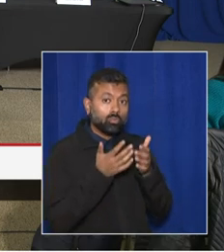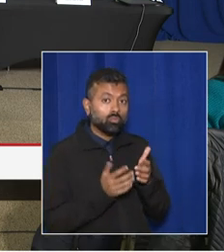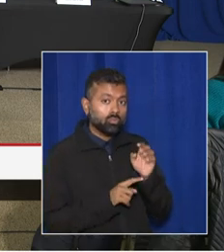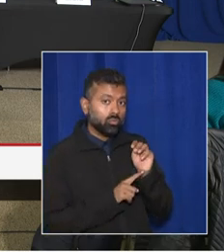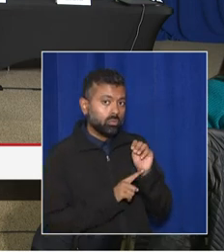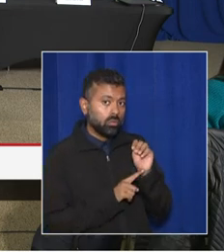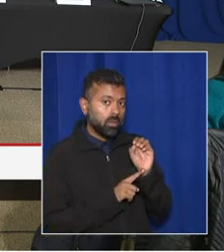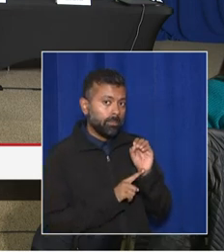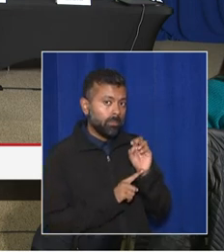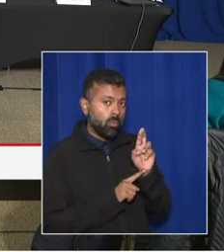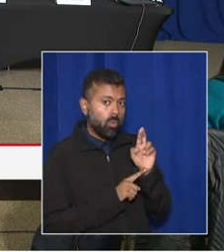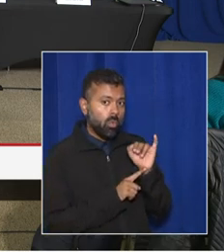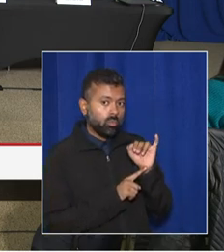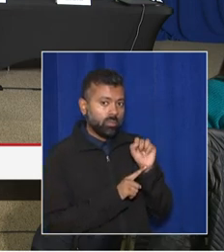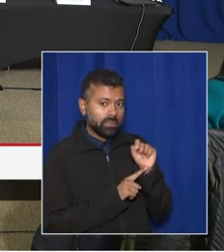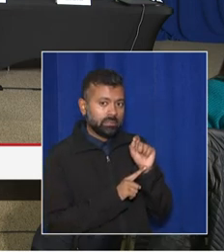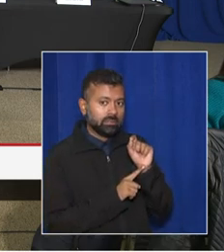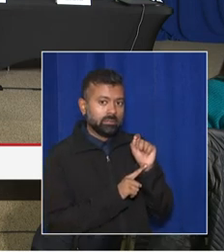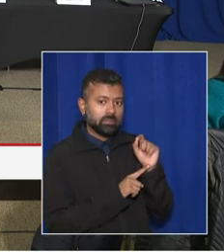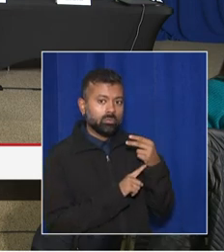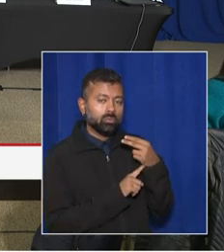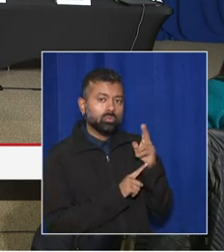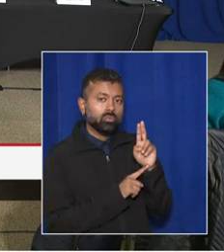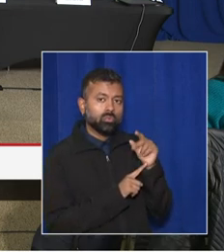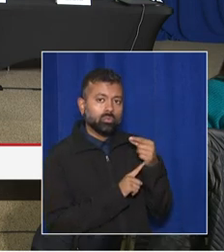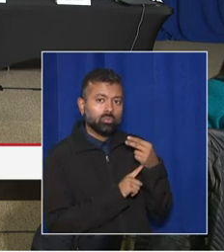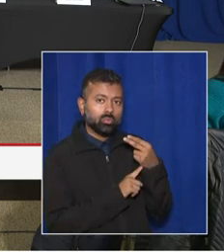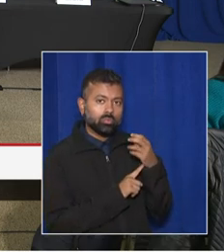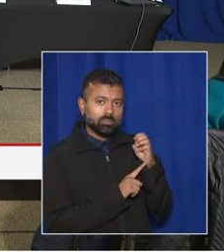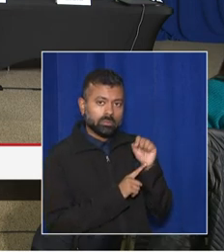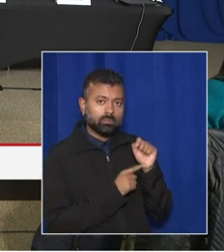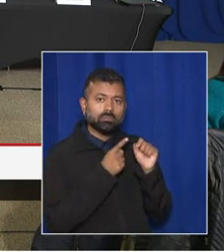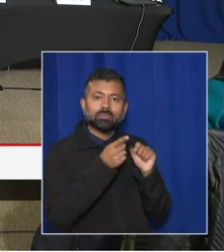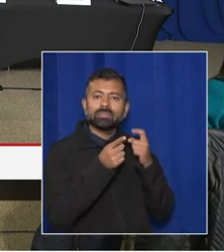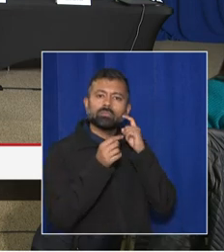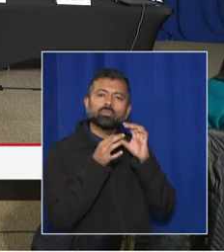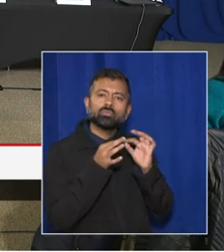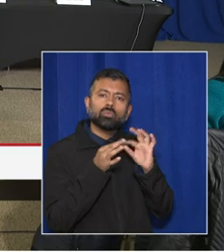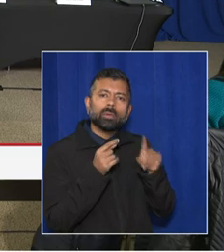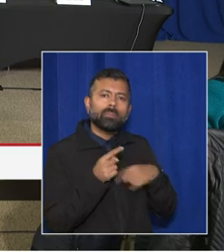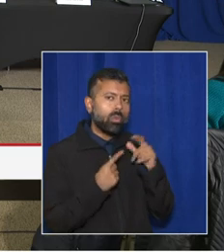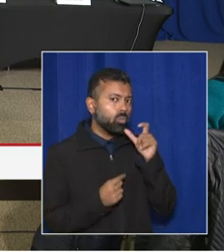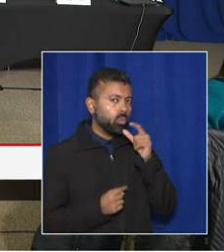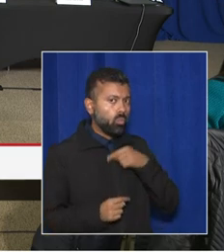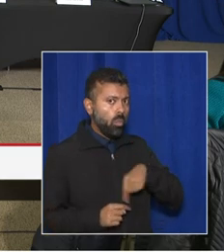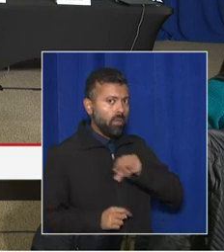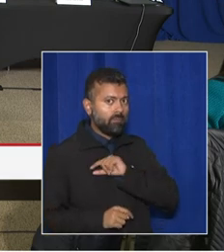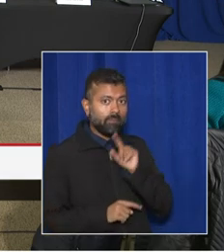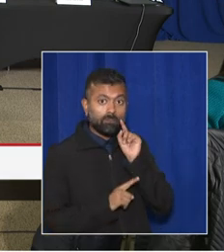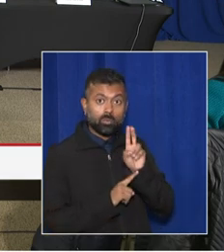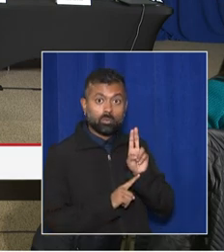who actually would qualify for the unemployment. I know I've seen people in other states saying they've been denied because